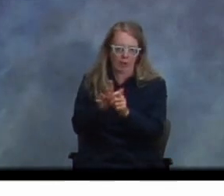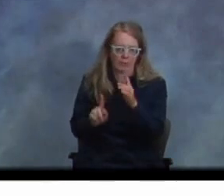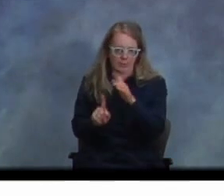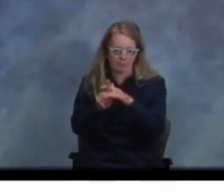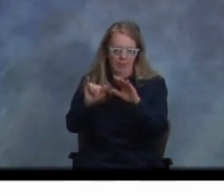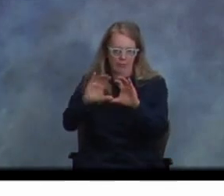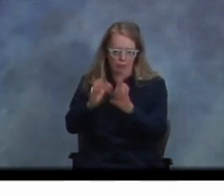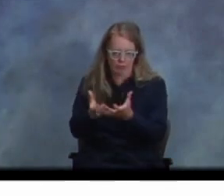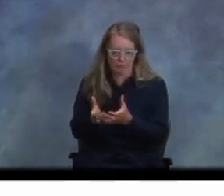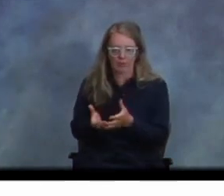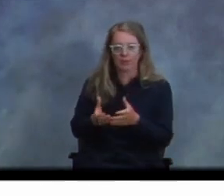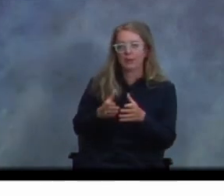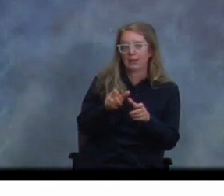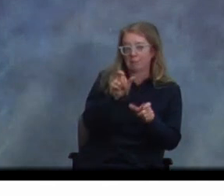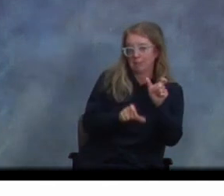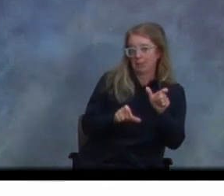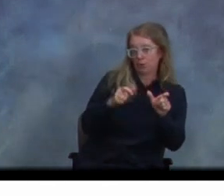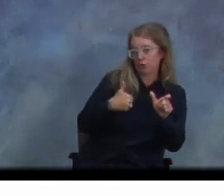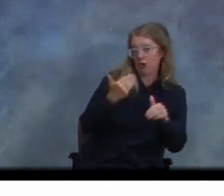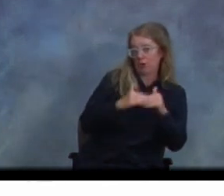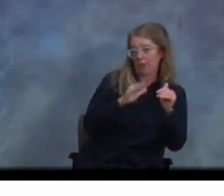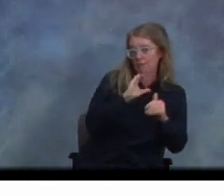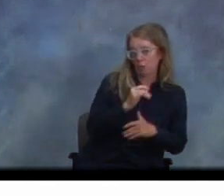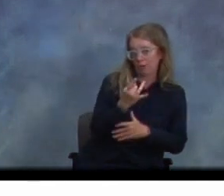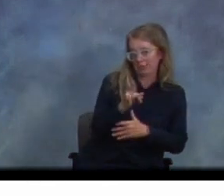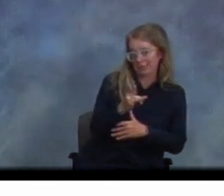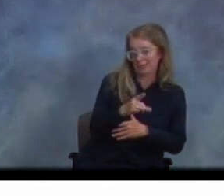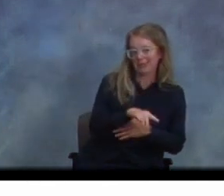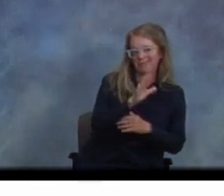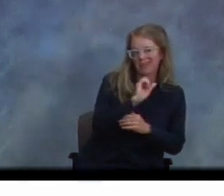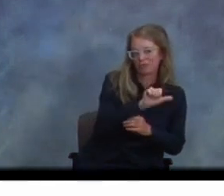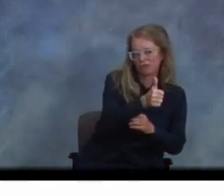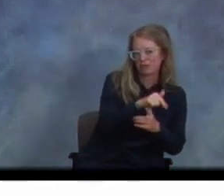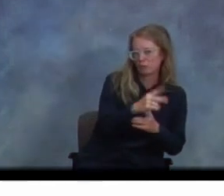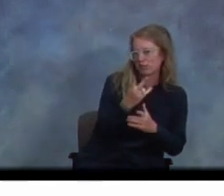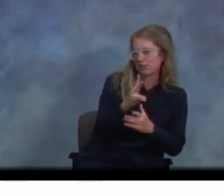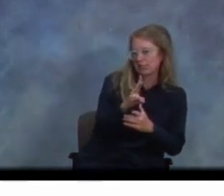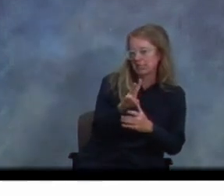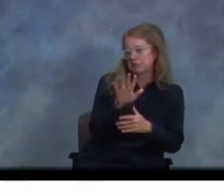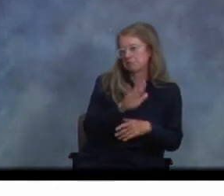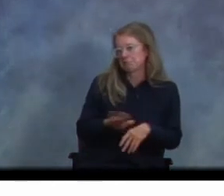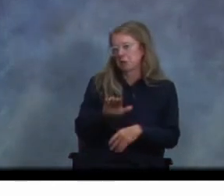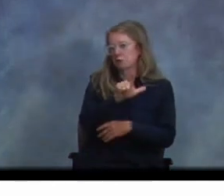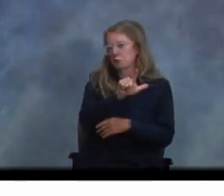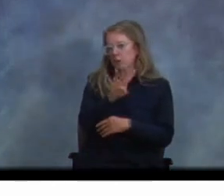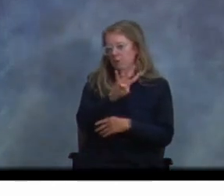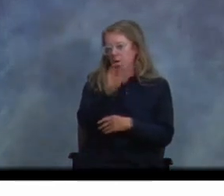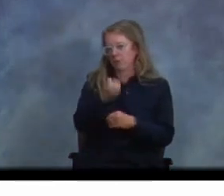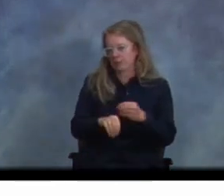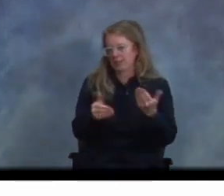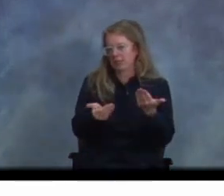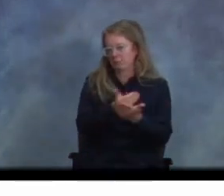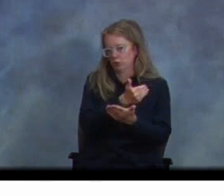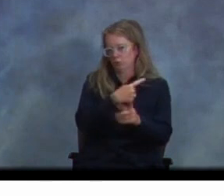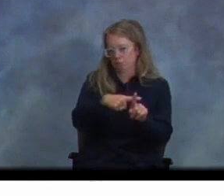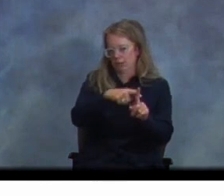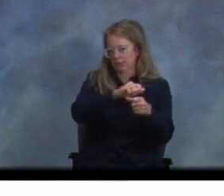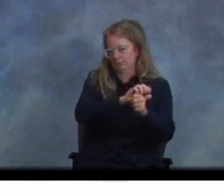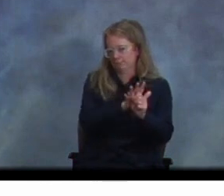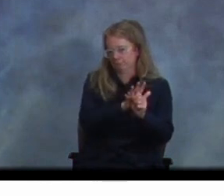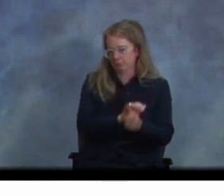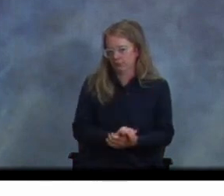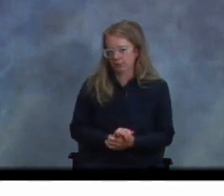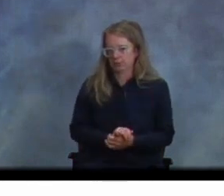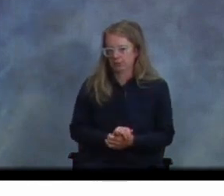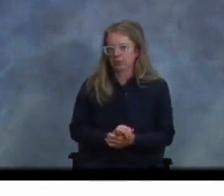individuals less than 18 years old, so our 10 to 17-year-olds, are making up right now about 24% of all new cases. This has been